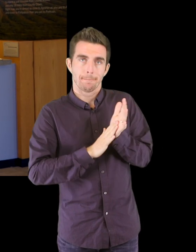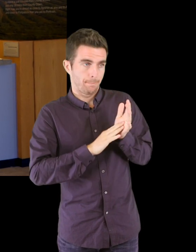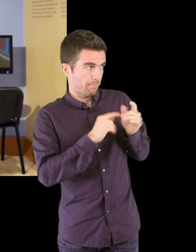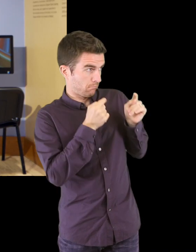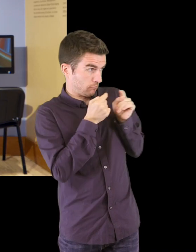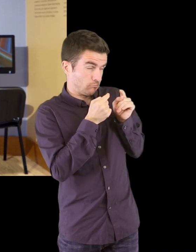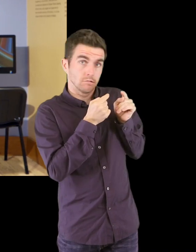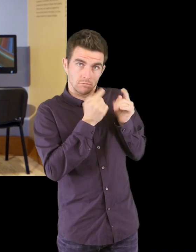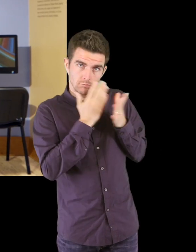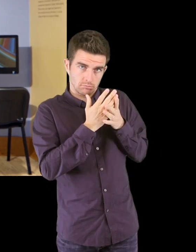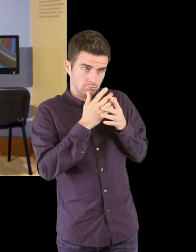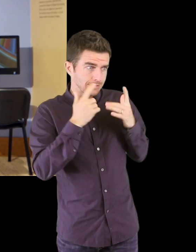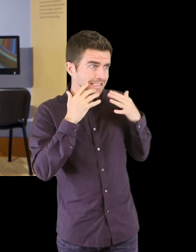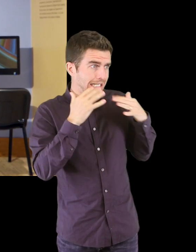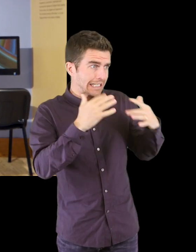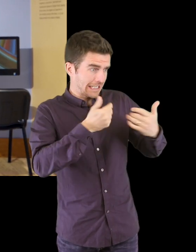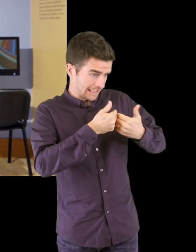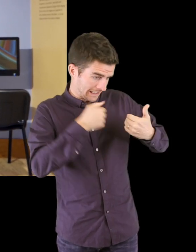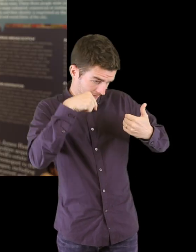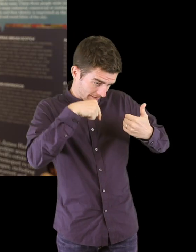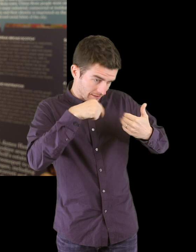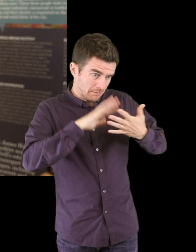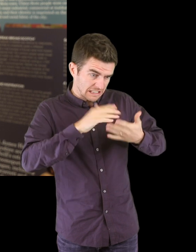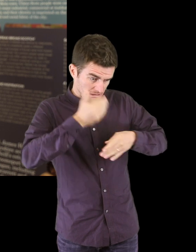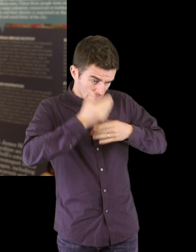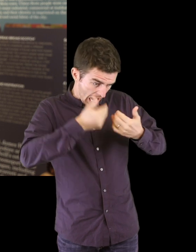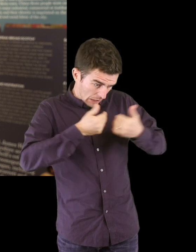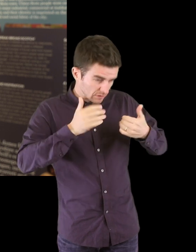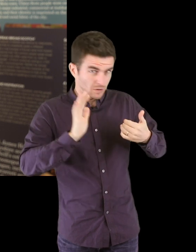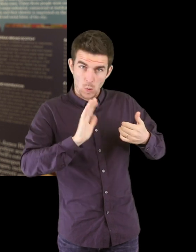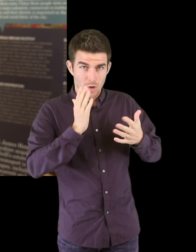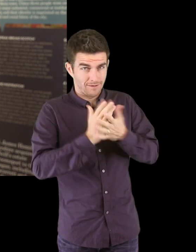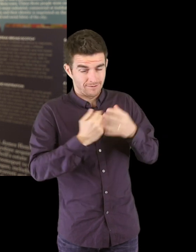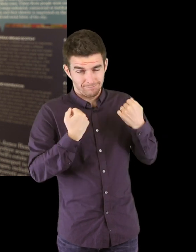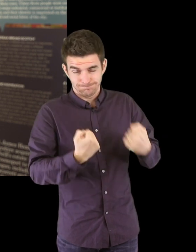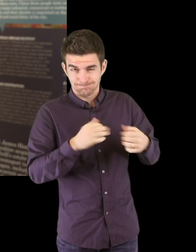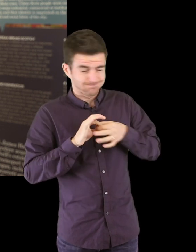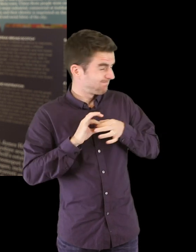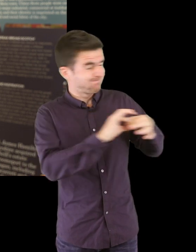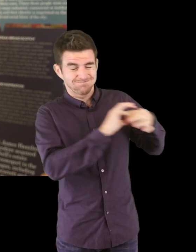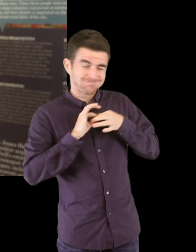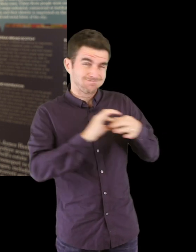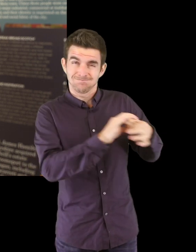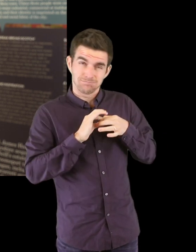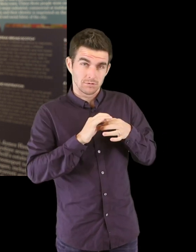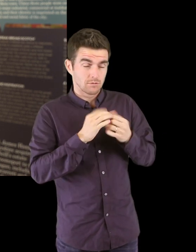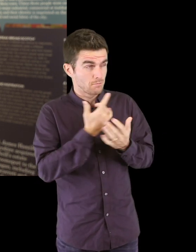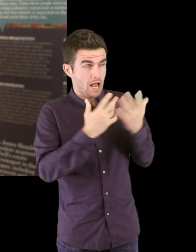of water has been a link rather than a barrier for thousands of years and has been a conduit for the transmission of